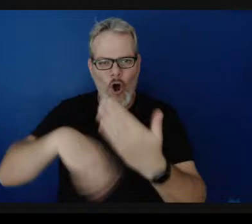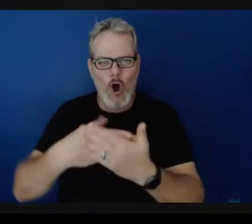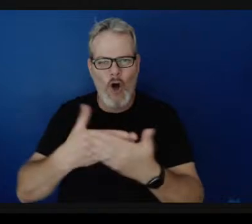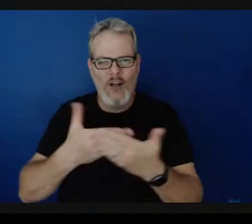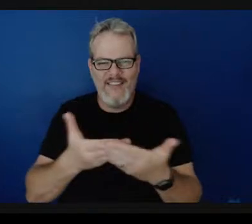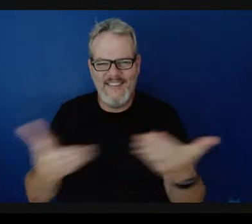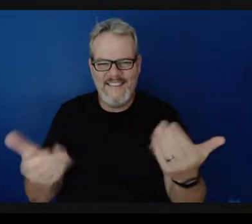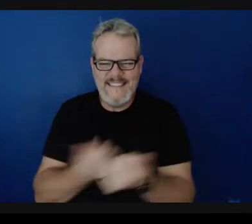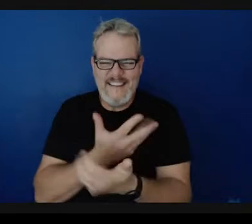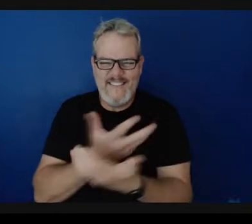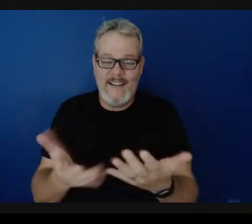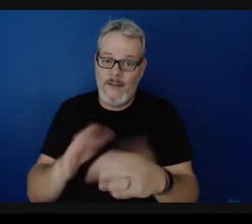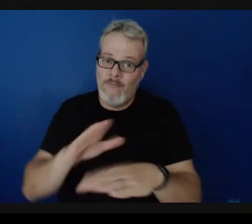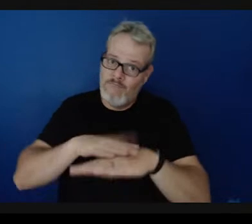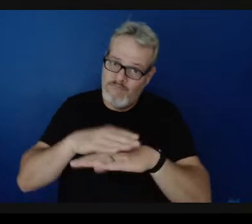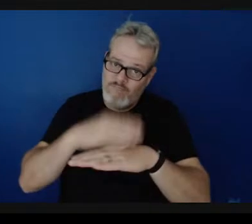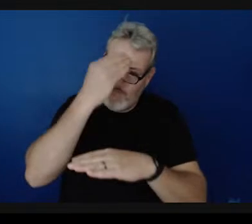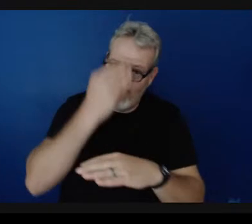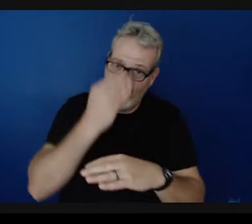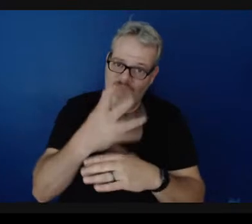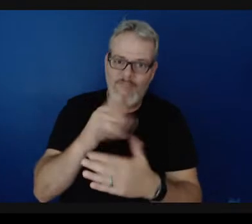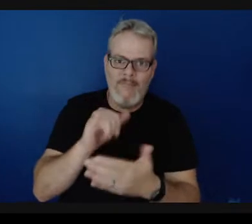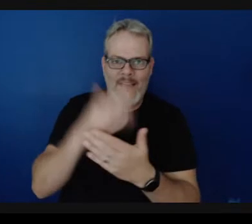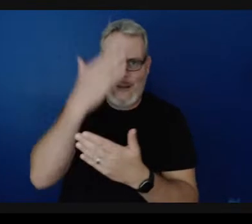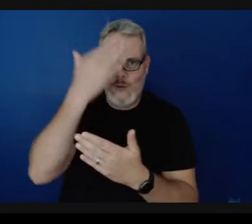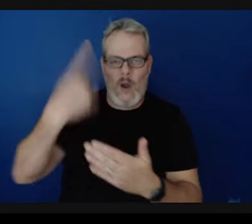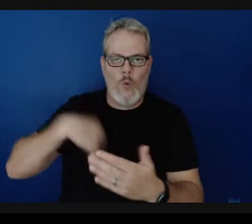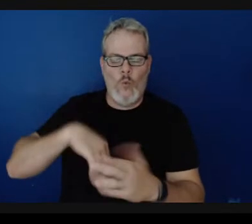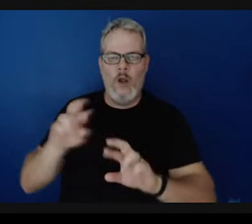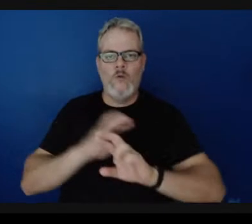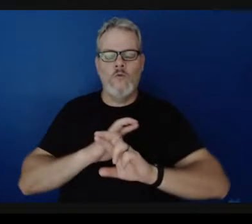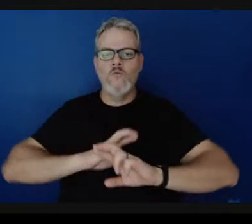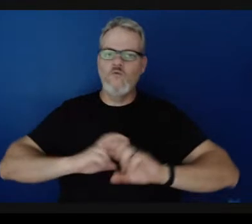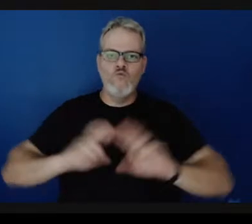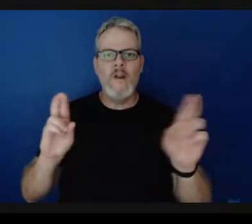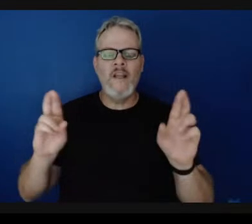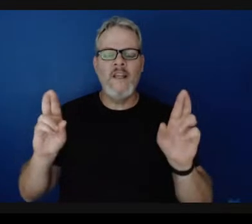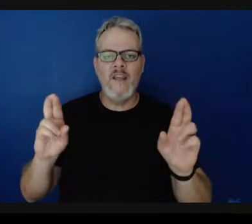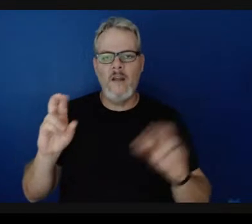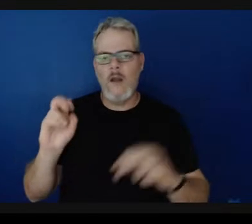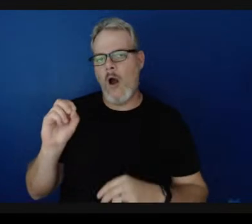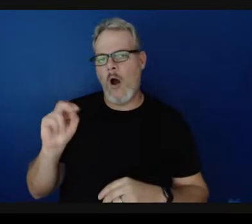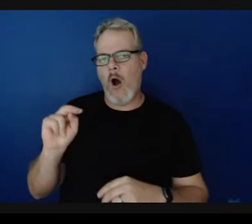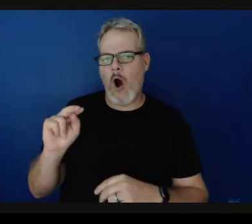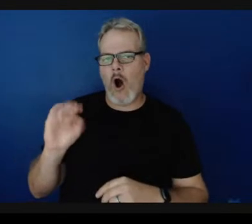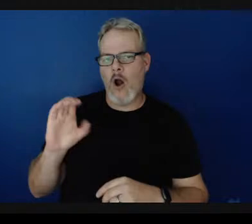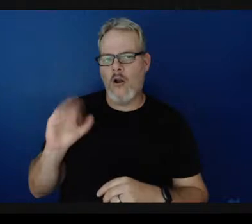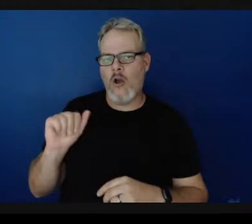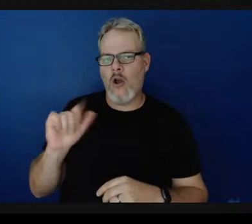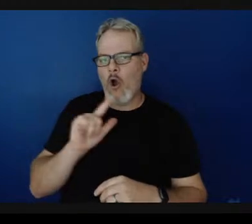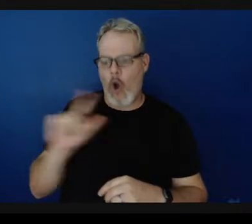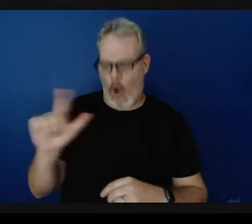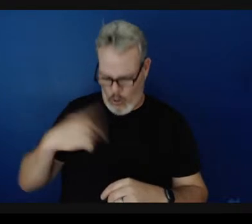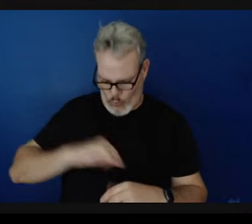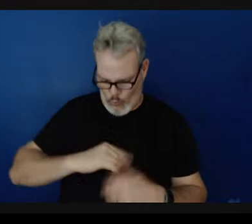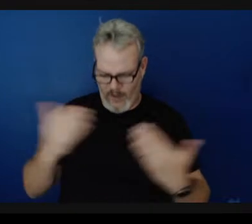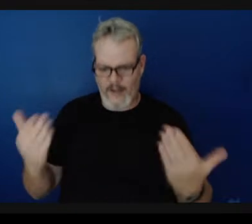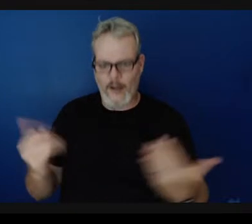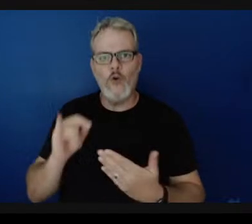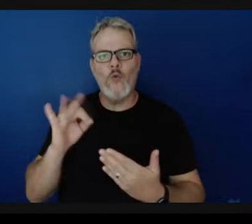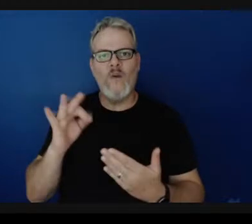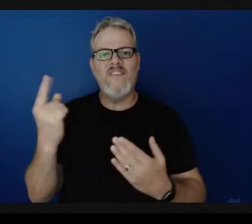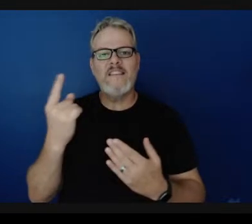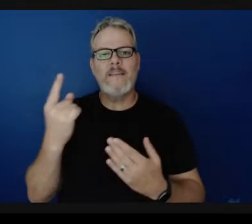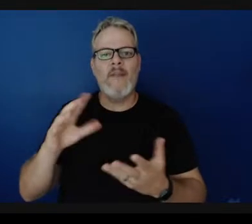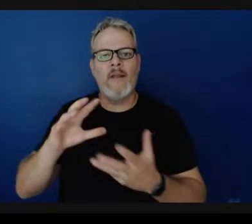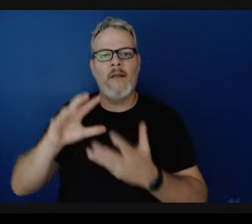always a caveat and why we stay on call, and we'll be around if Yeah. something happens. Yeah, in the next few weeks, Right,